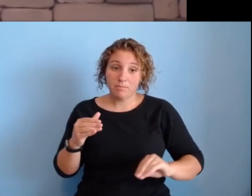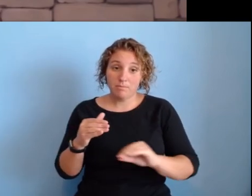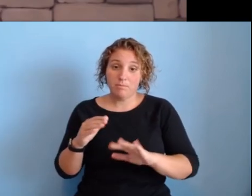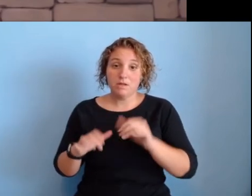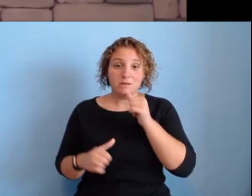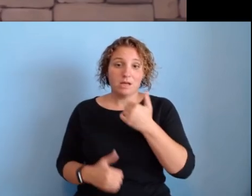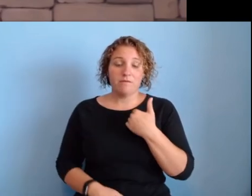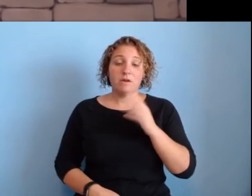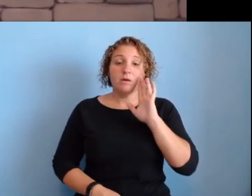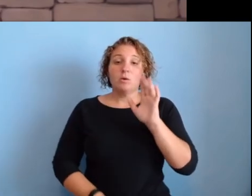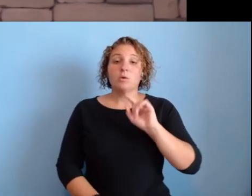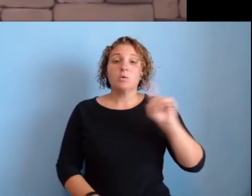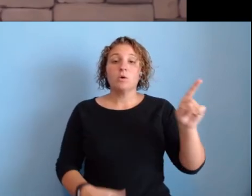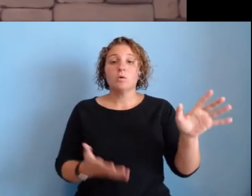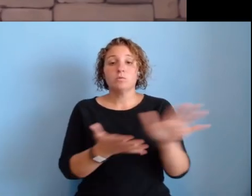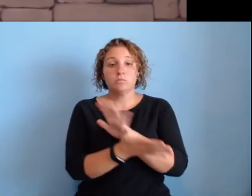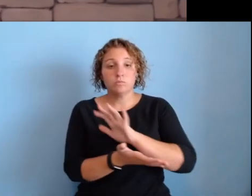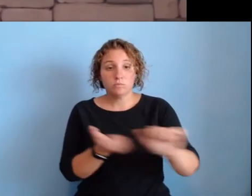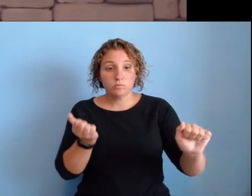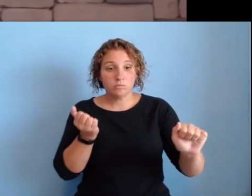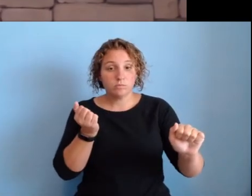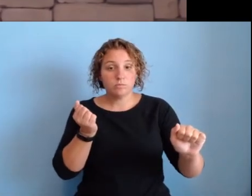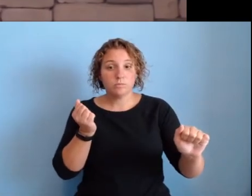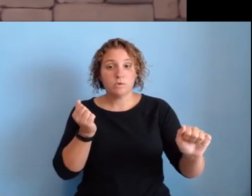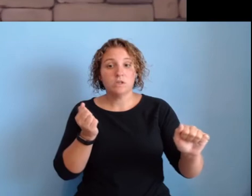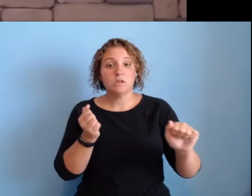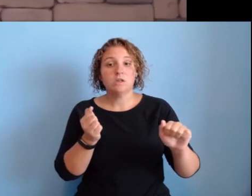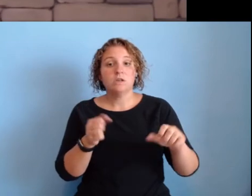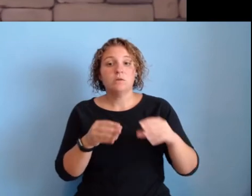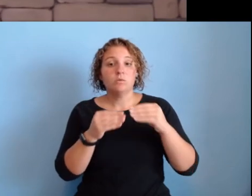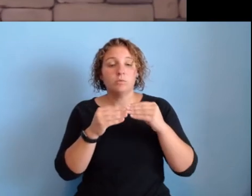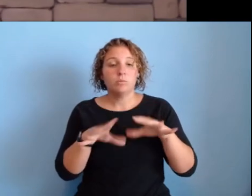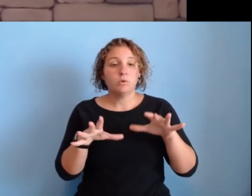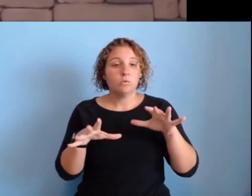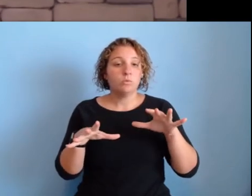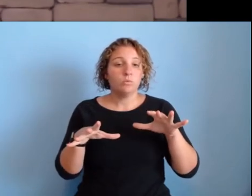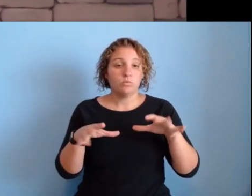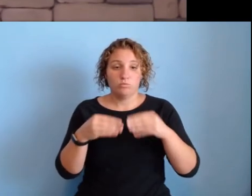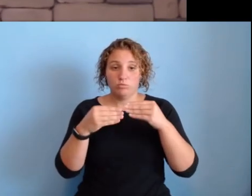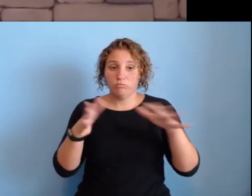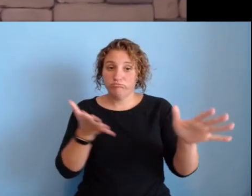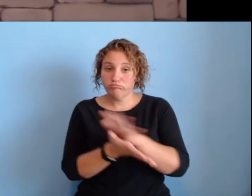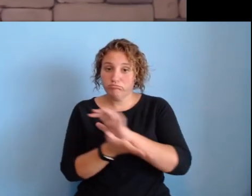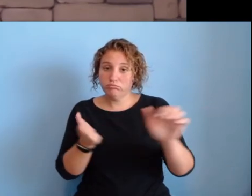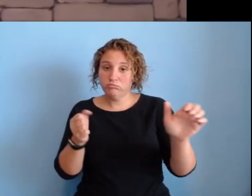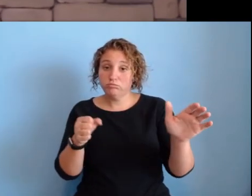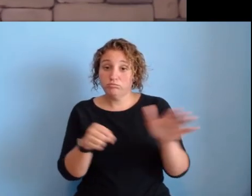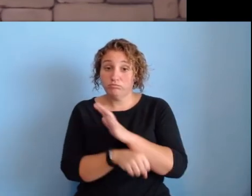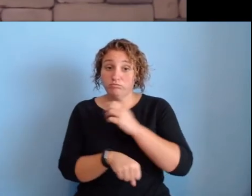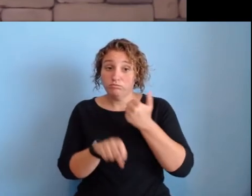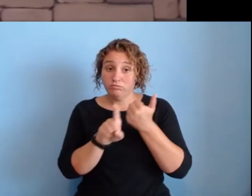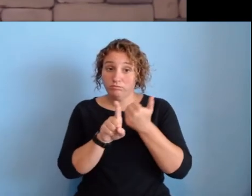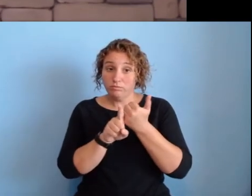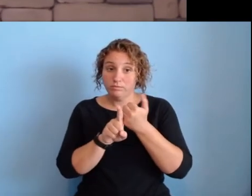apolia, to destroy fully, or the idea of to lose complete loss of well-being is the idea. Into perdition.